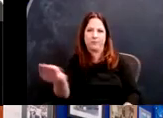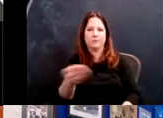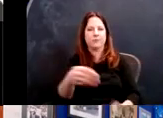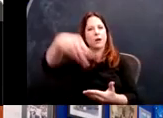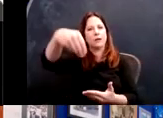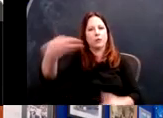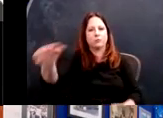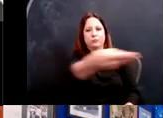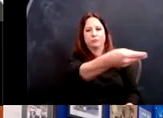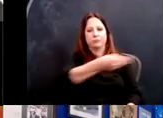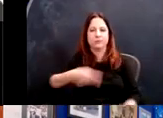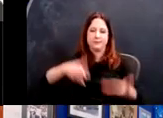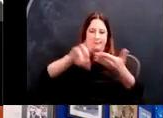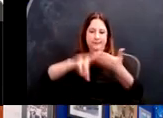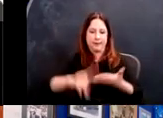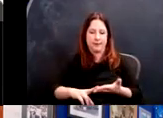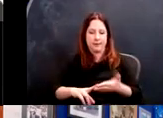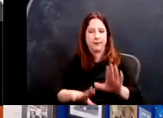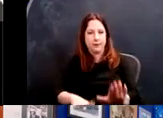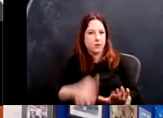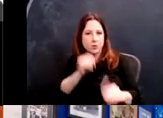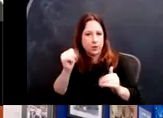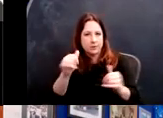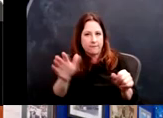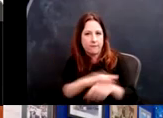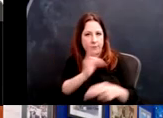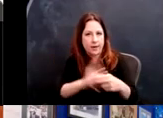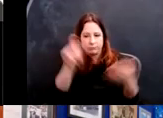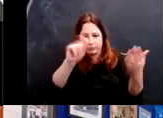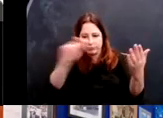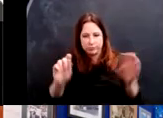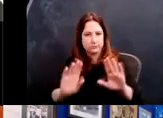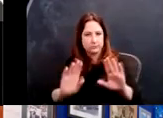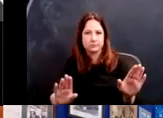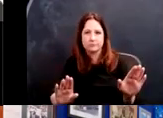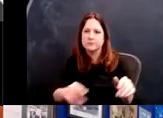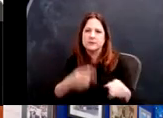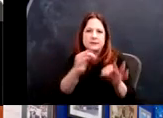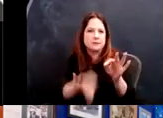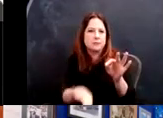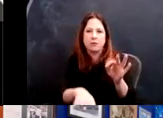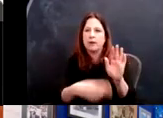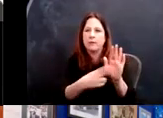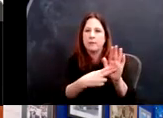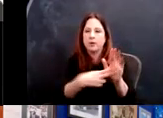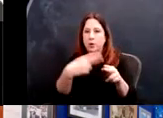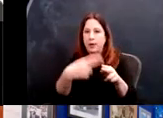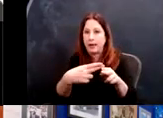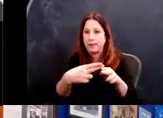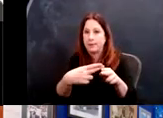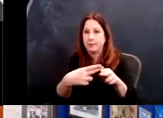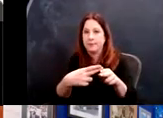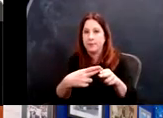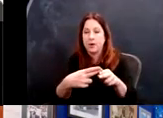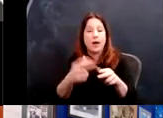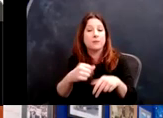clipboard. And again, we're not asking people to, you know, sign anything more than their name, and it could not even be their full